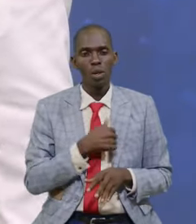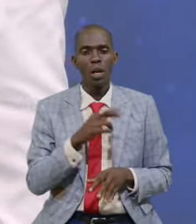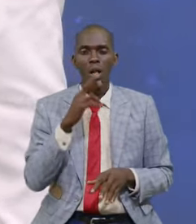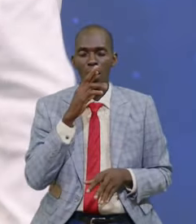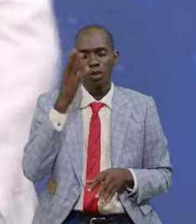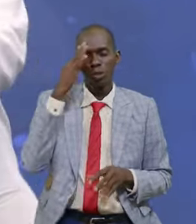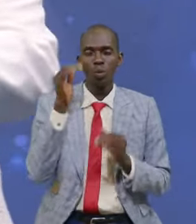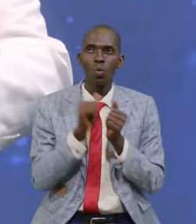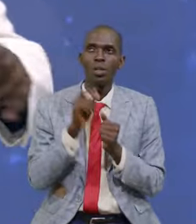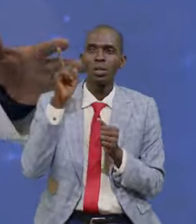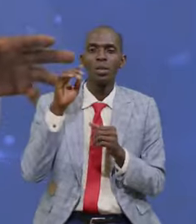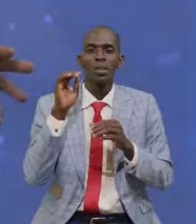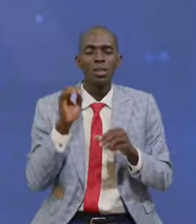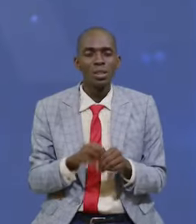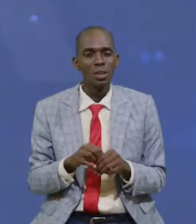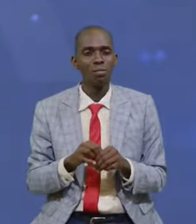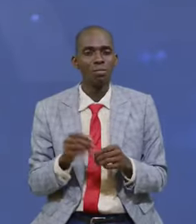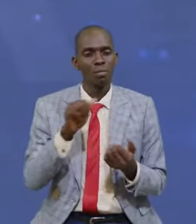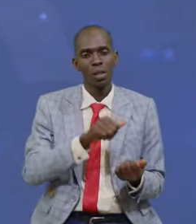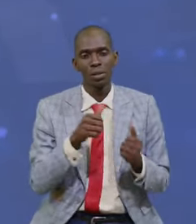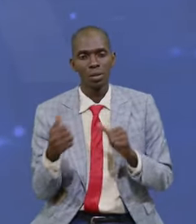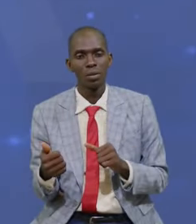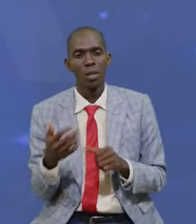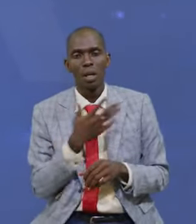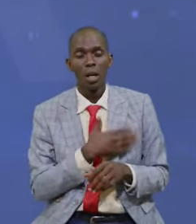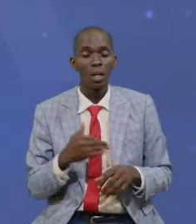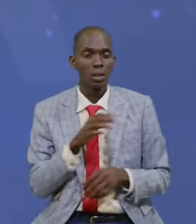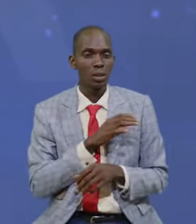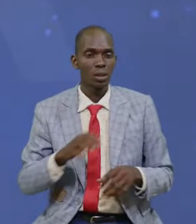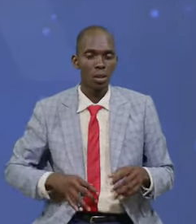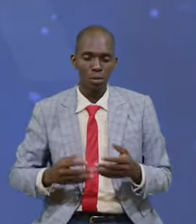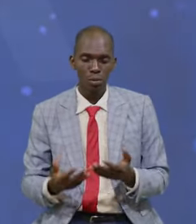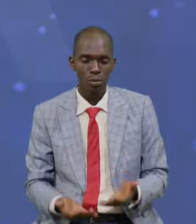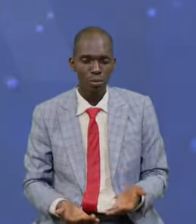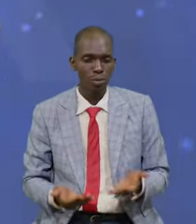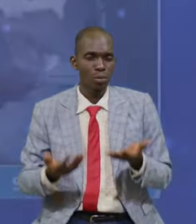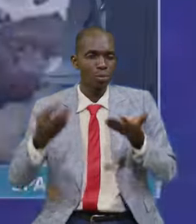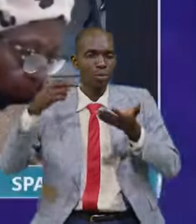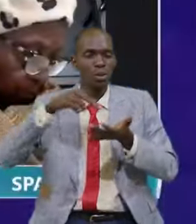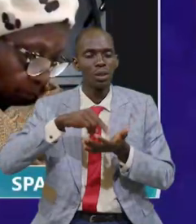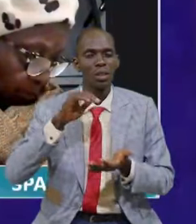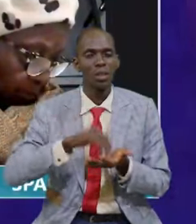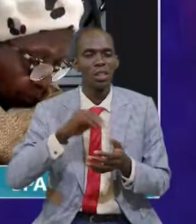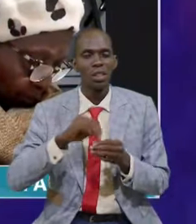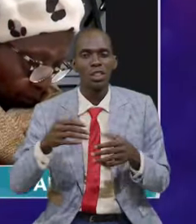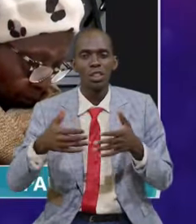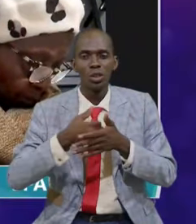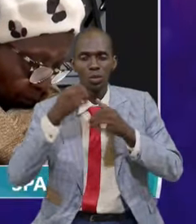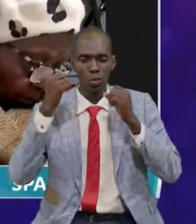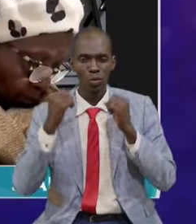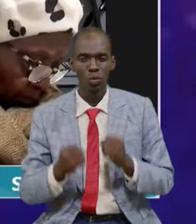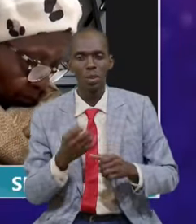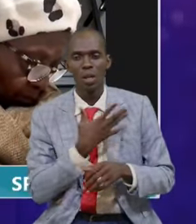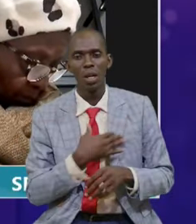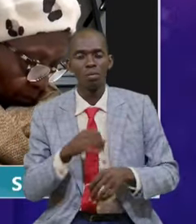baptism, symbolizing the death, and he rose again in new strength and power, and we identify